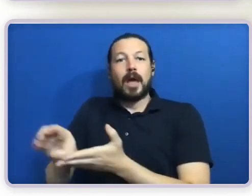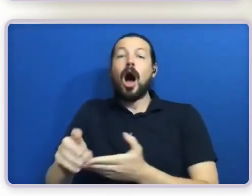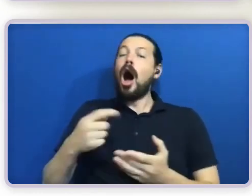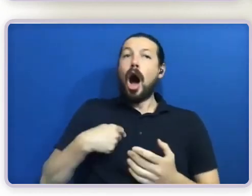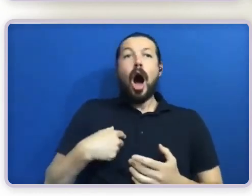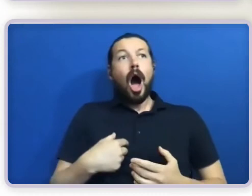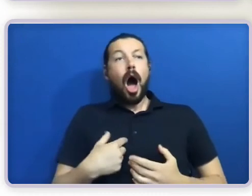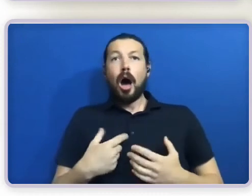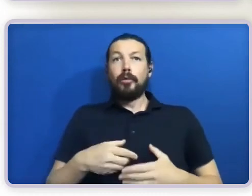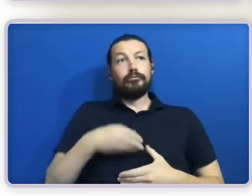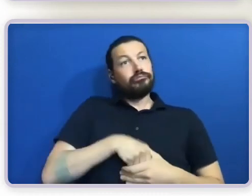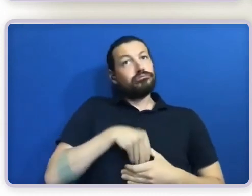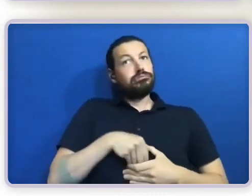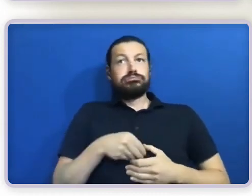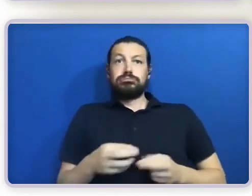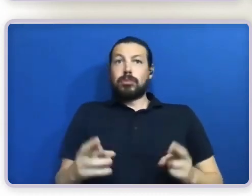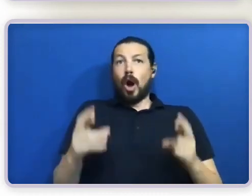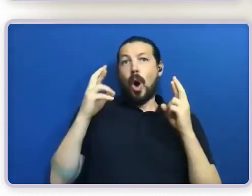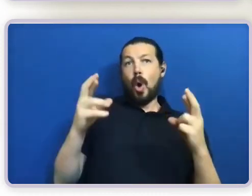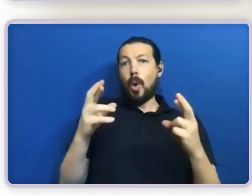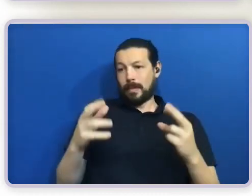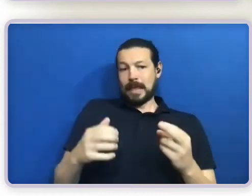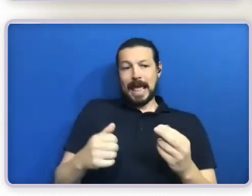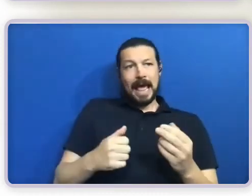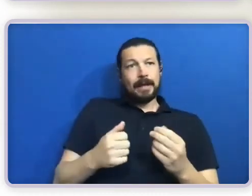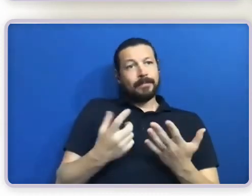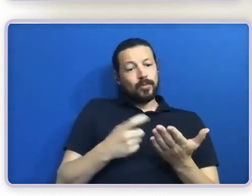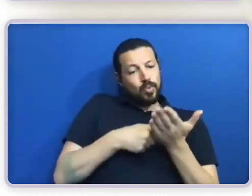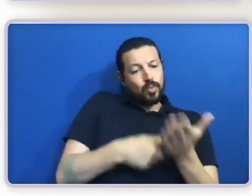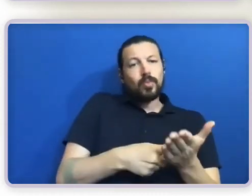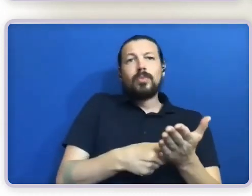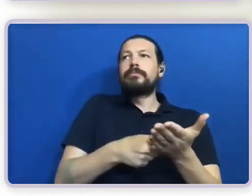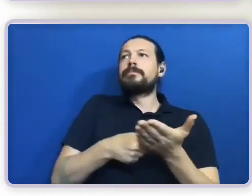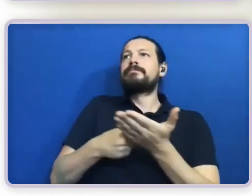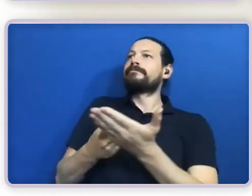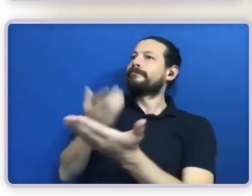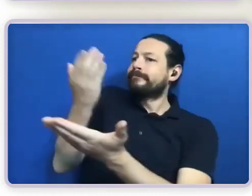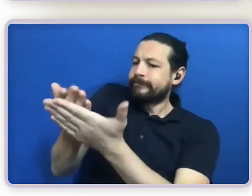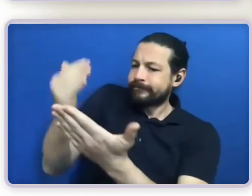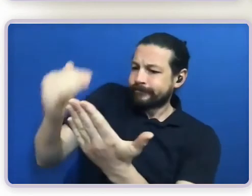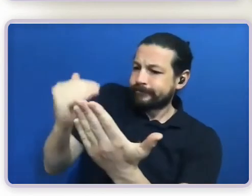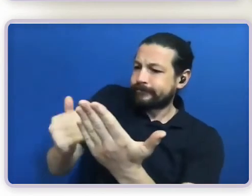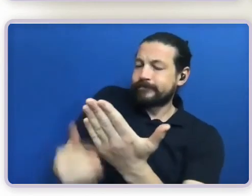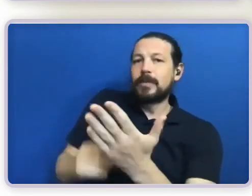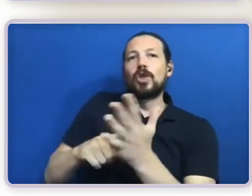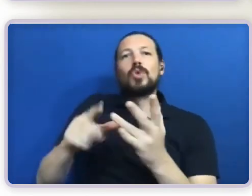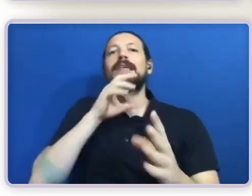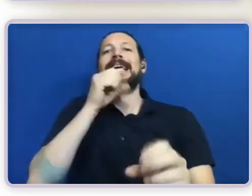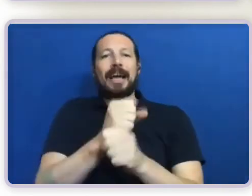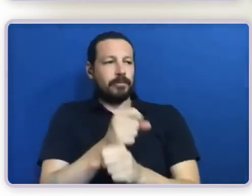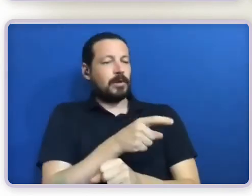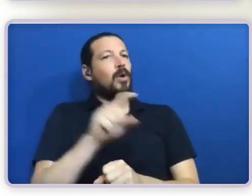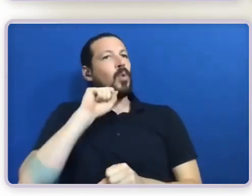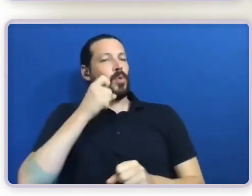the recommendations made to the government will be taken up and things will